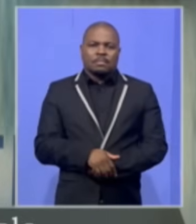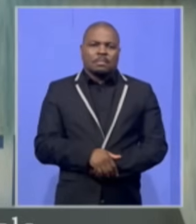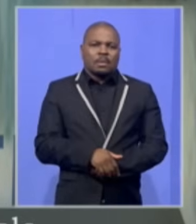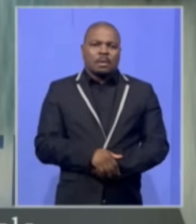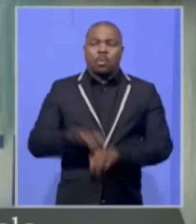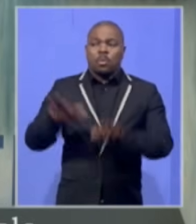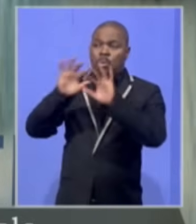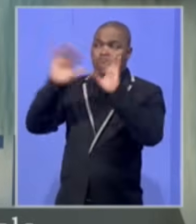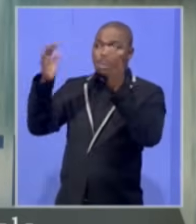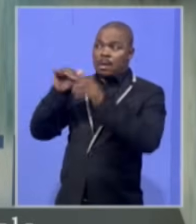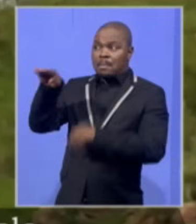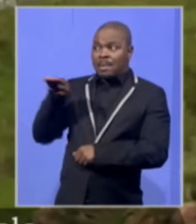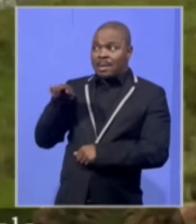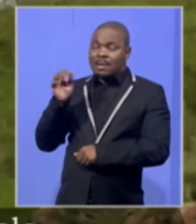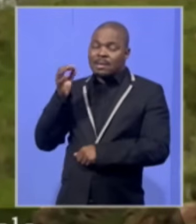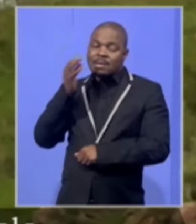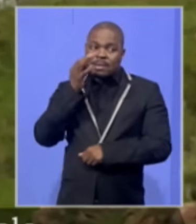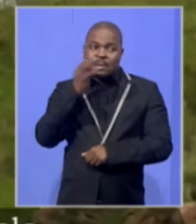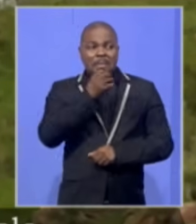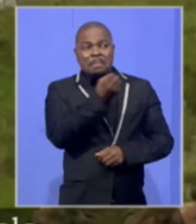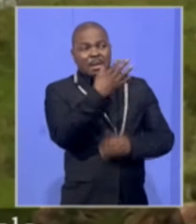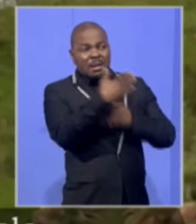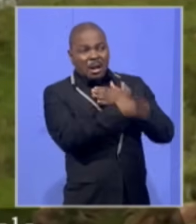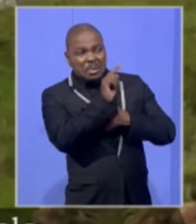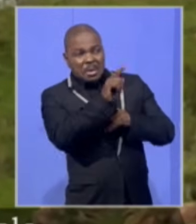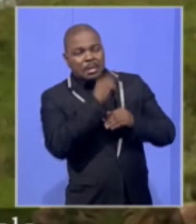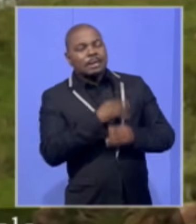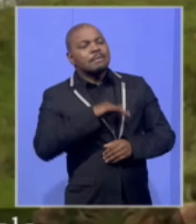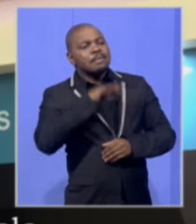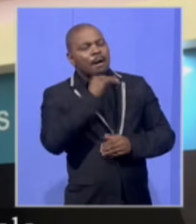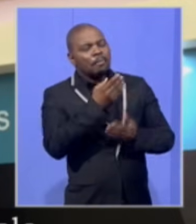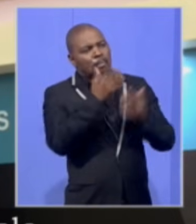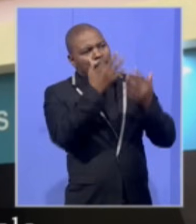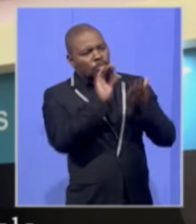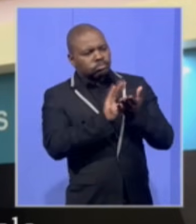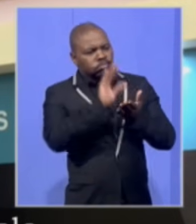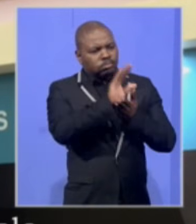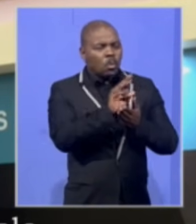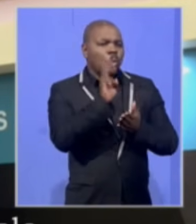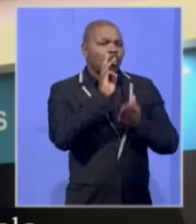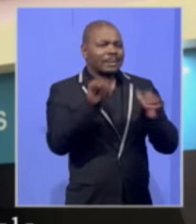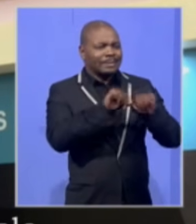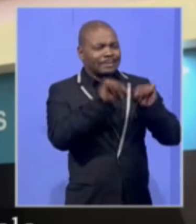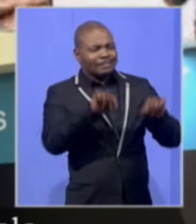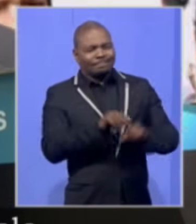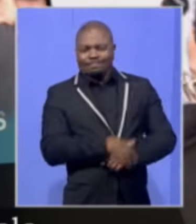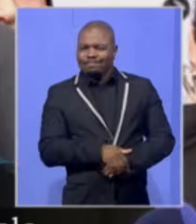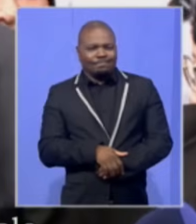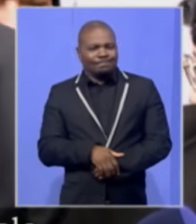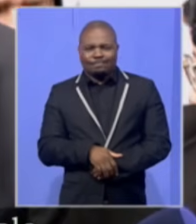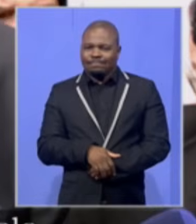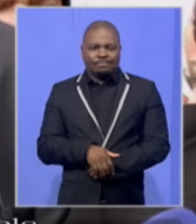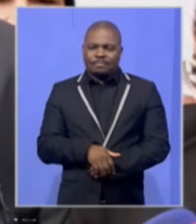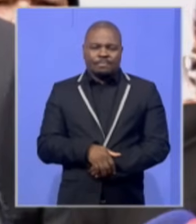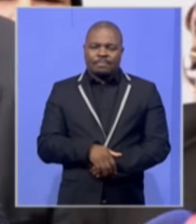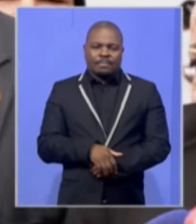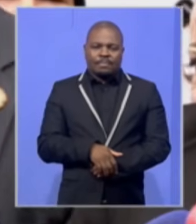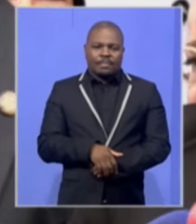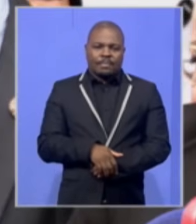Banka ya lefatshe ya re dinaga di le dintsi ga di dirise madi a lekaneng mo mafaratlhatlheng a metsi. We have